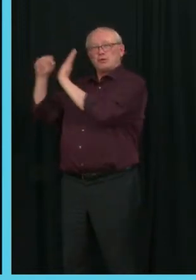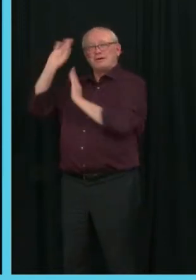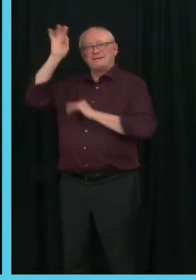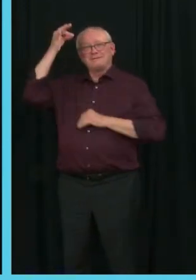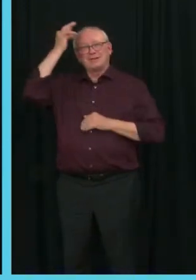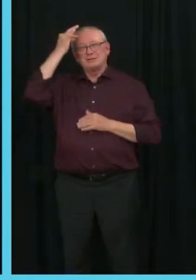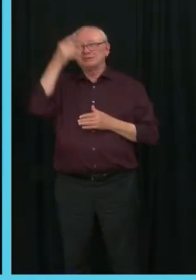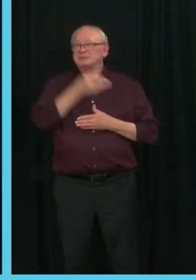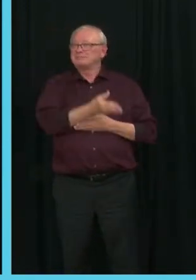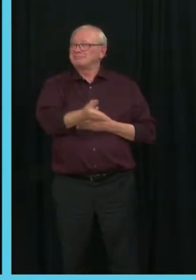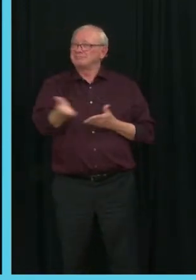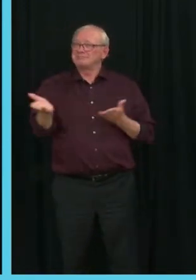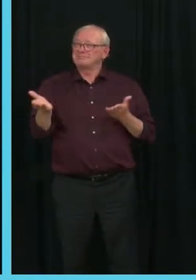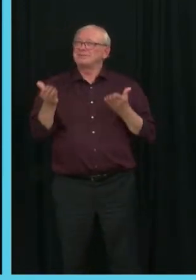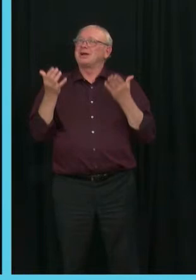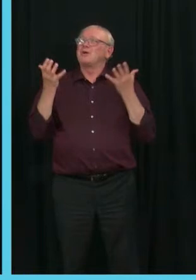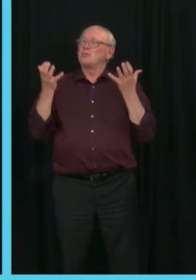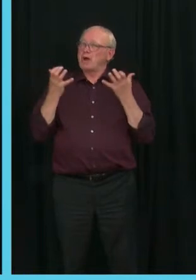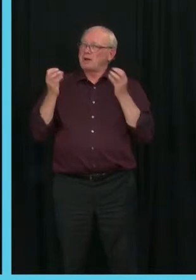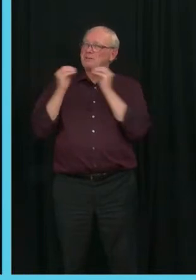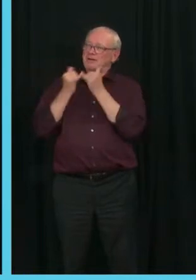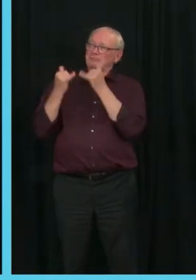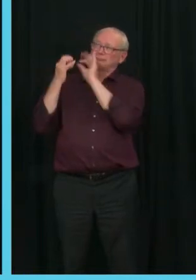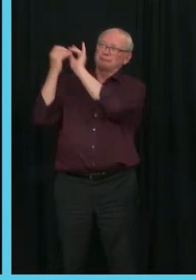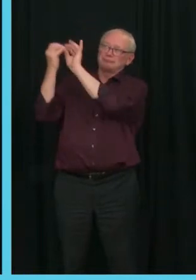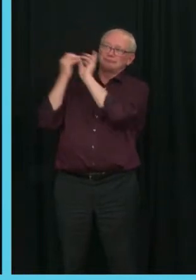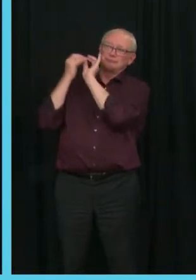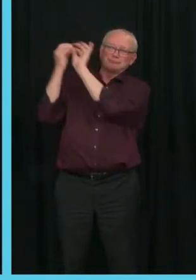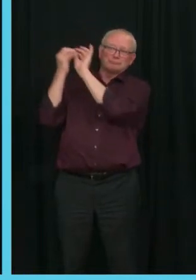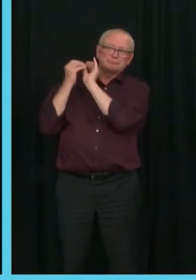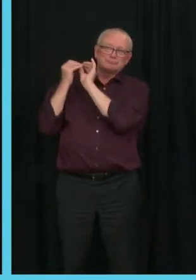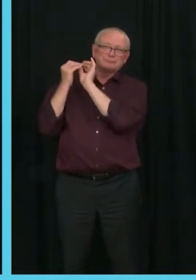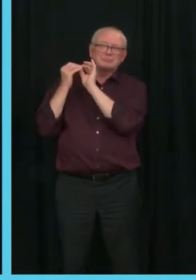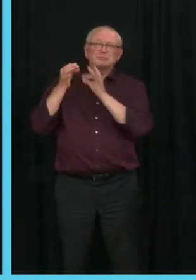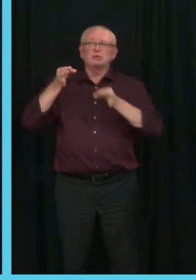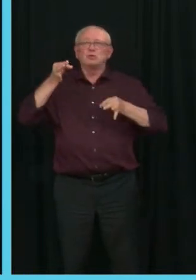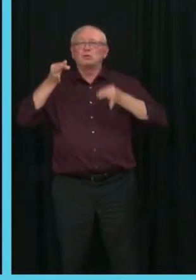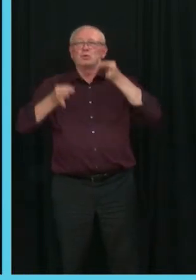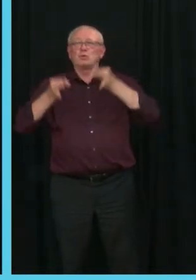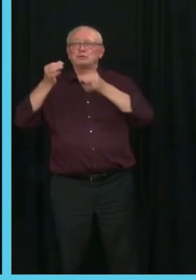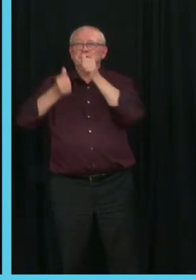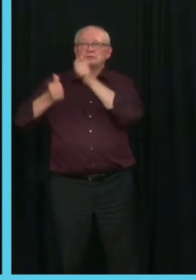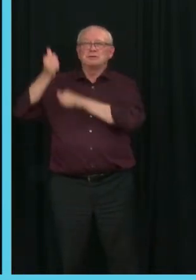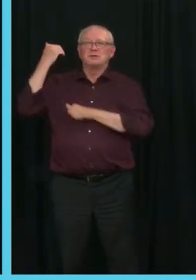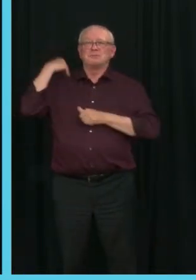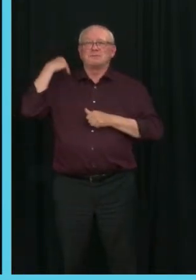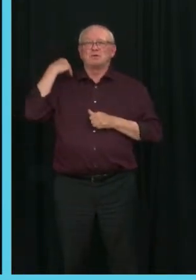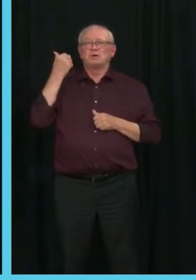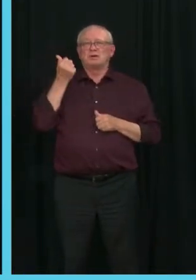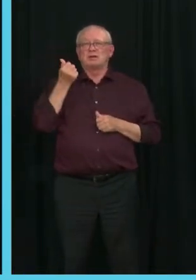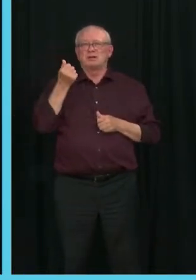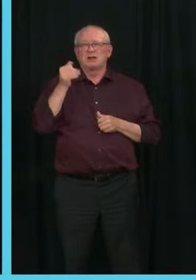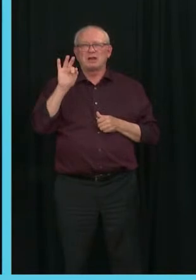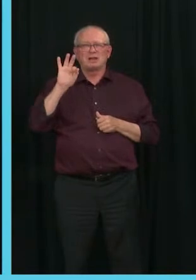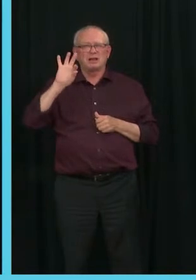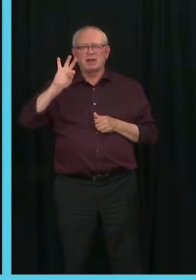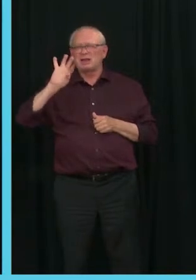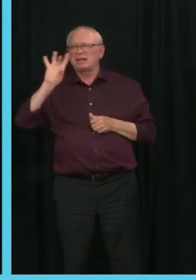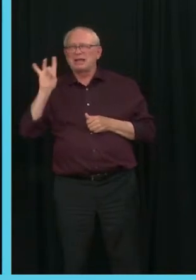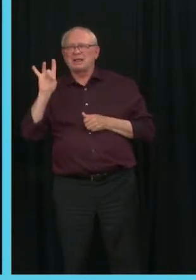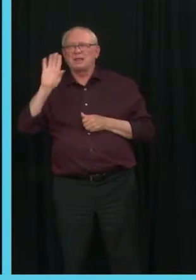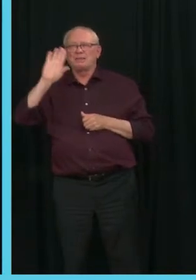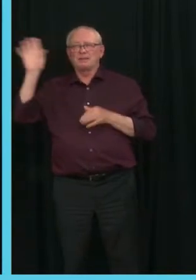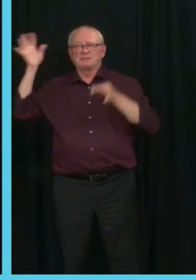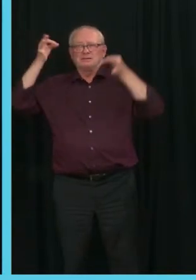us in good faith. That's what the Supreme Court of Canada said in their 1998 Quebec secession reference. They concluded that